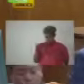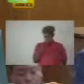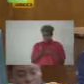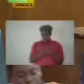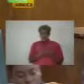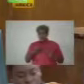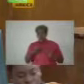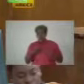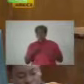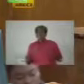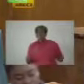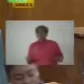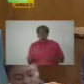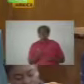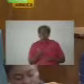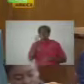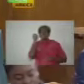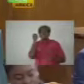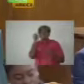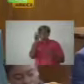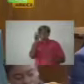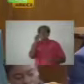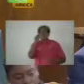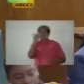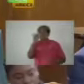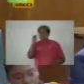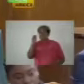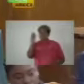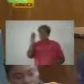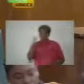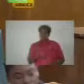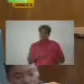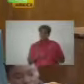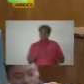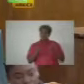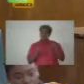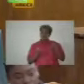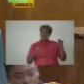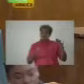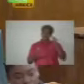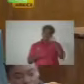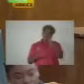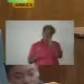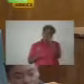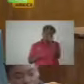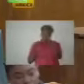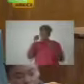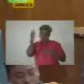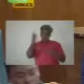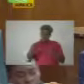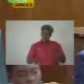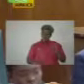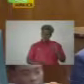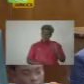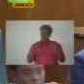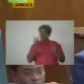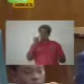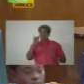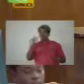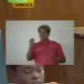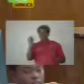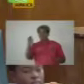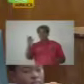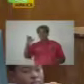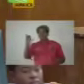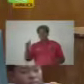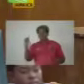we have had 2 manifestos put forward in 2020. One manifesto put forward by the